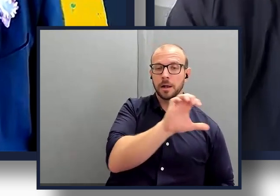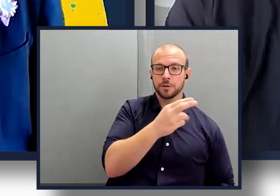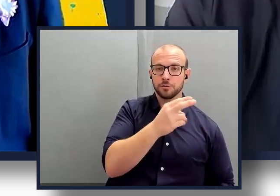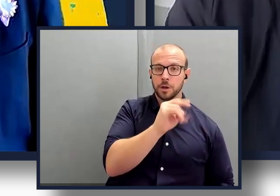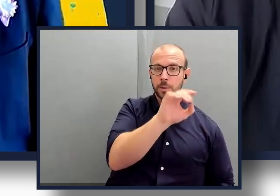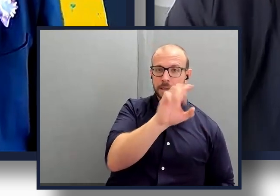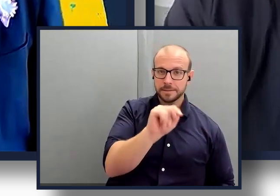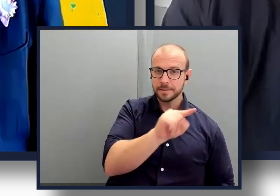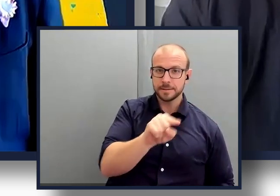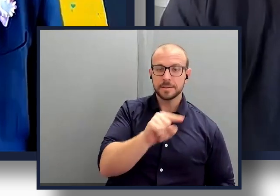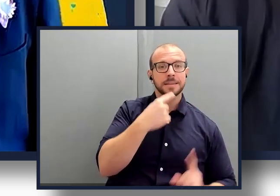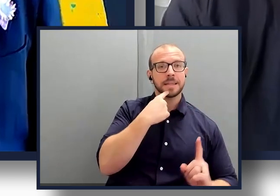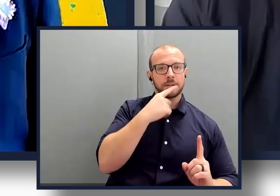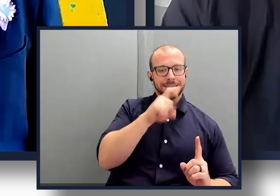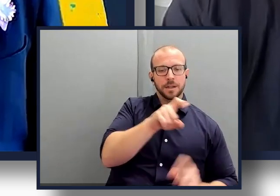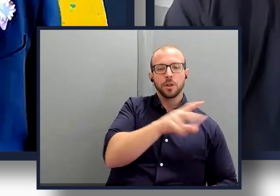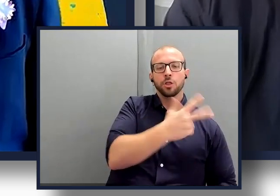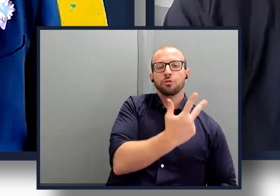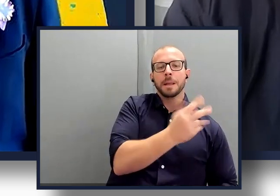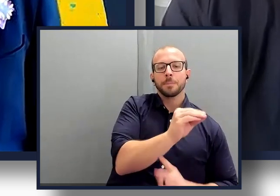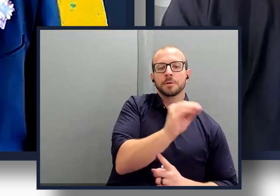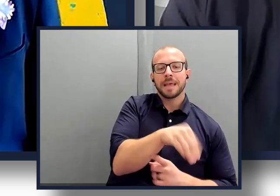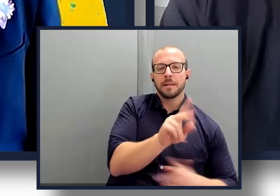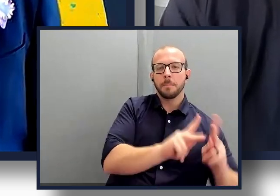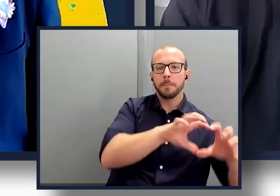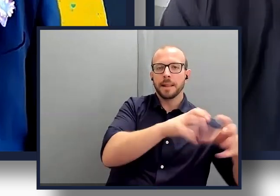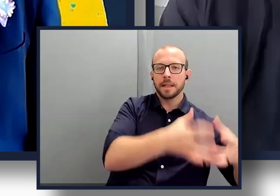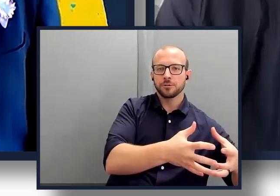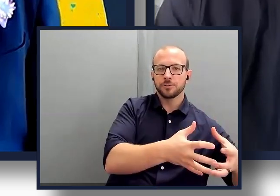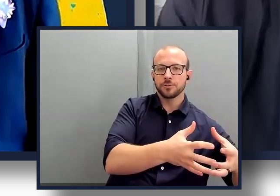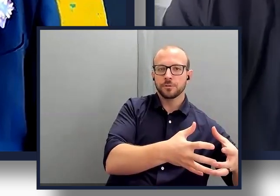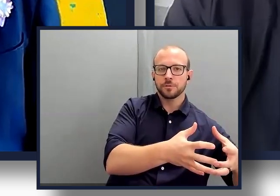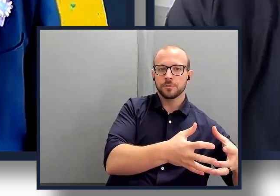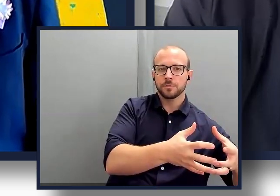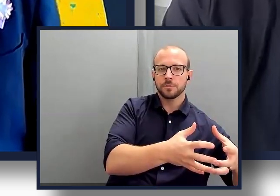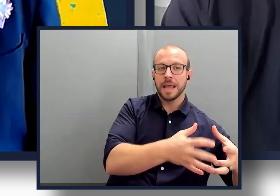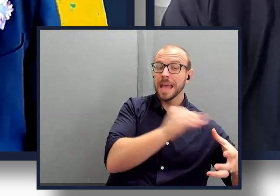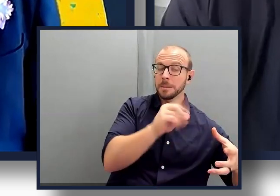the population, and it has to be sustained.